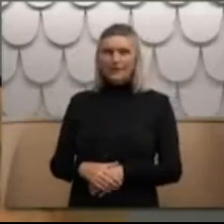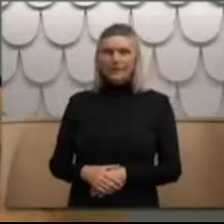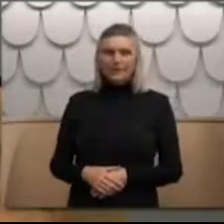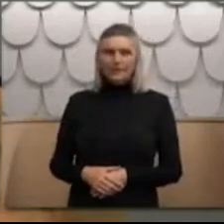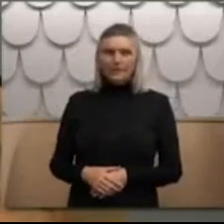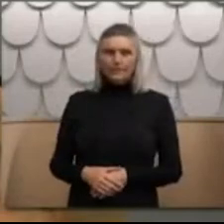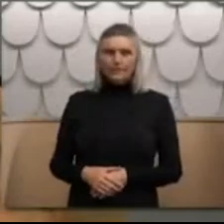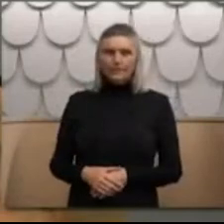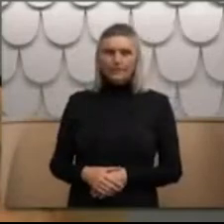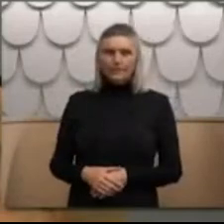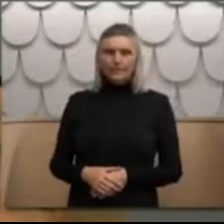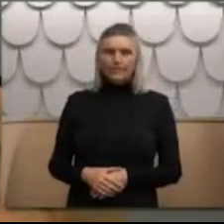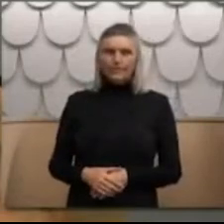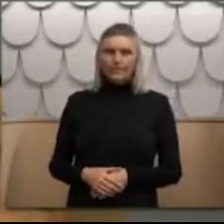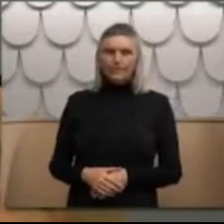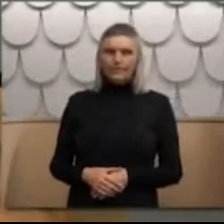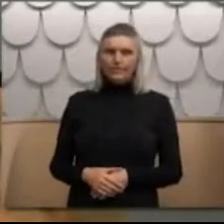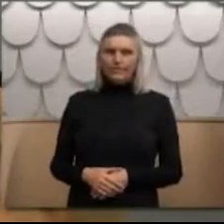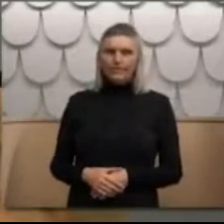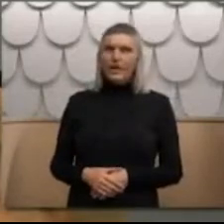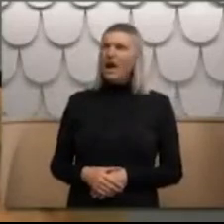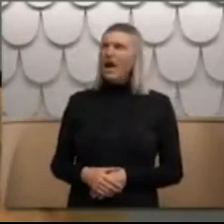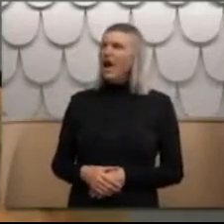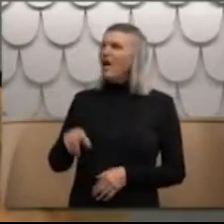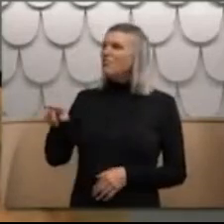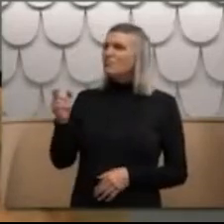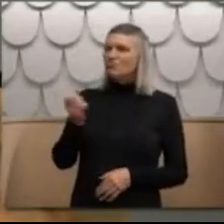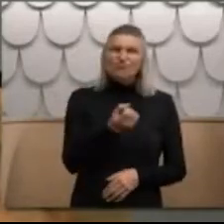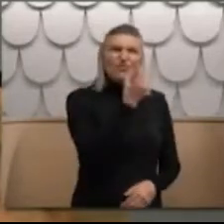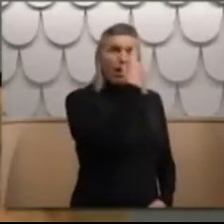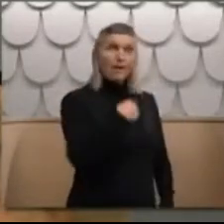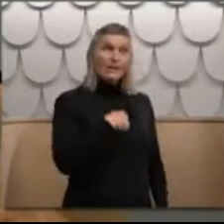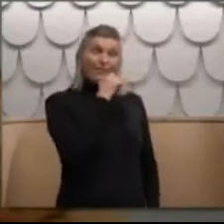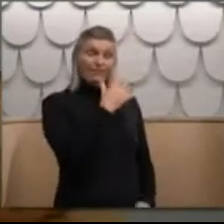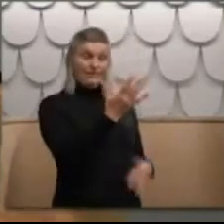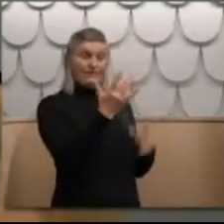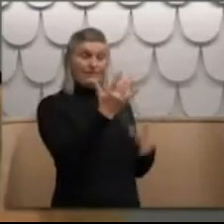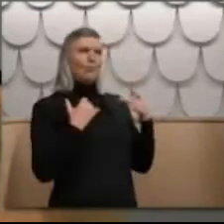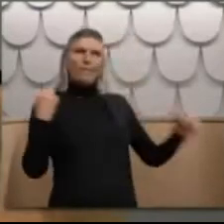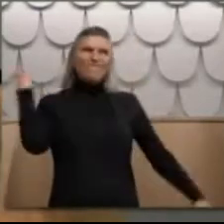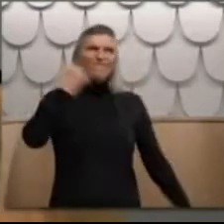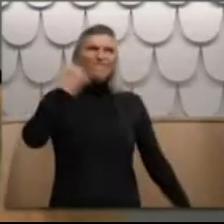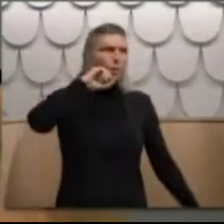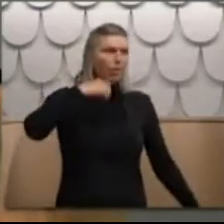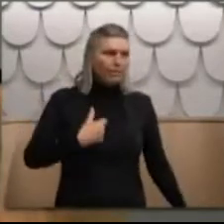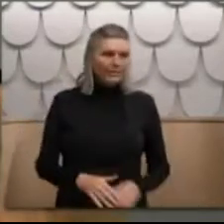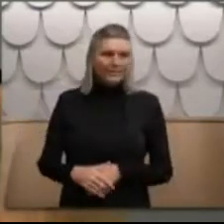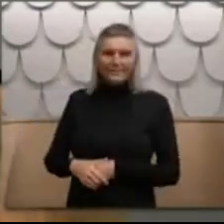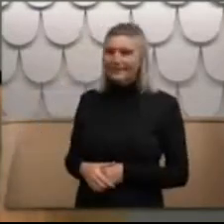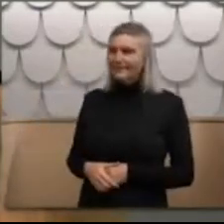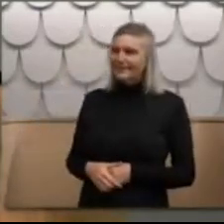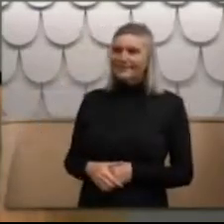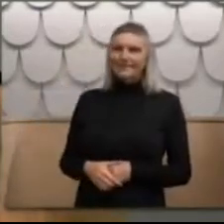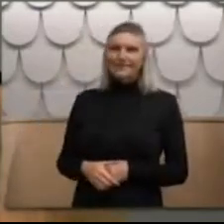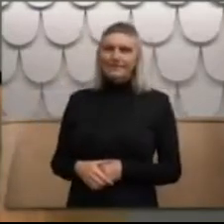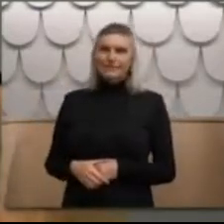him a hiding. Mm. And you spent about 2 or 3 days there in Lake Alice that time? And they put me back